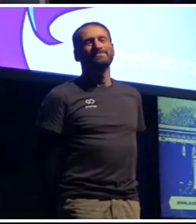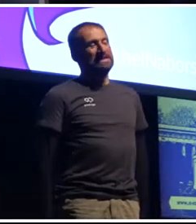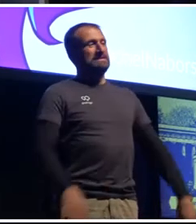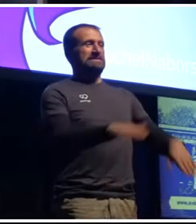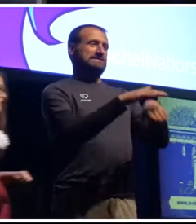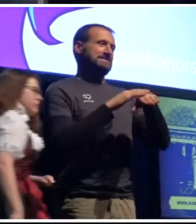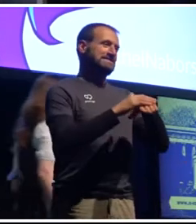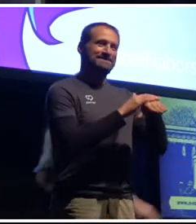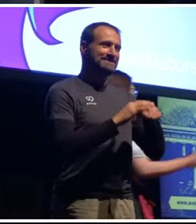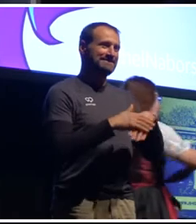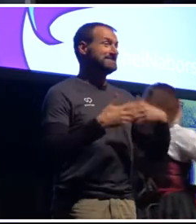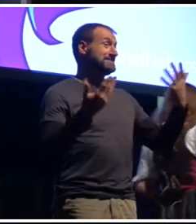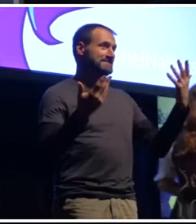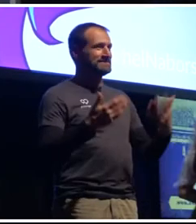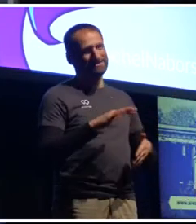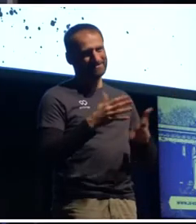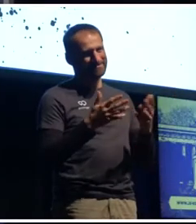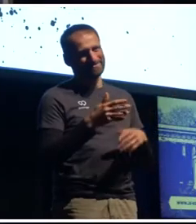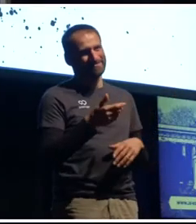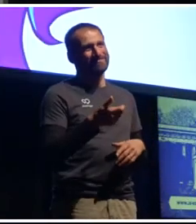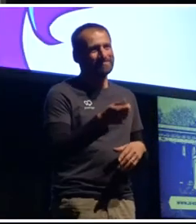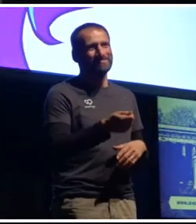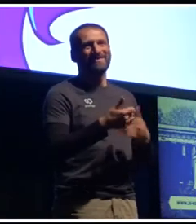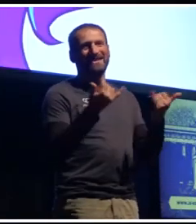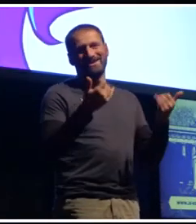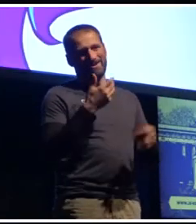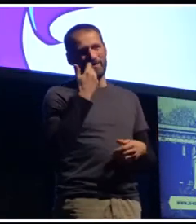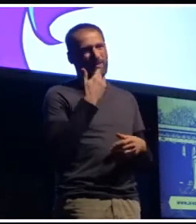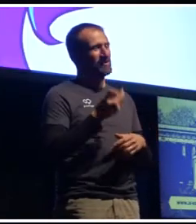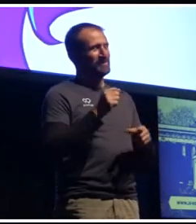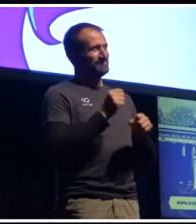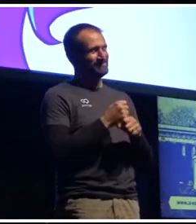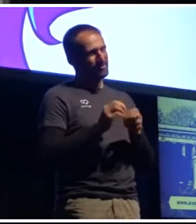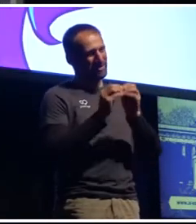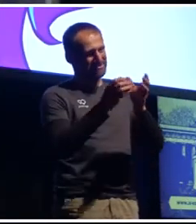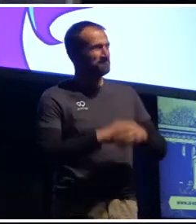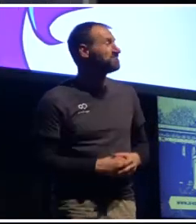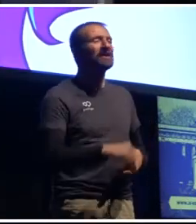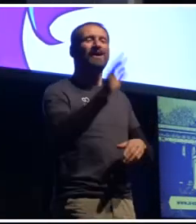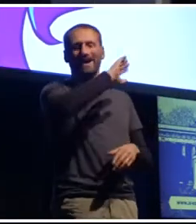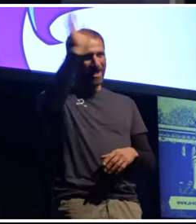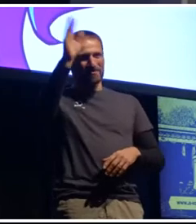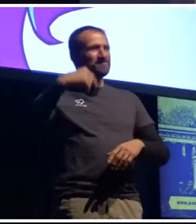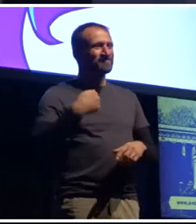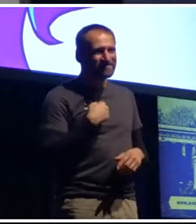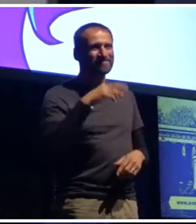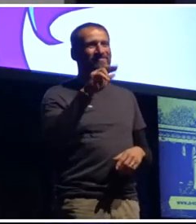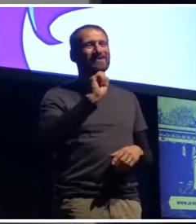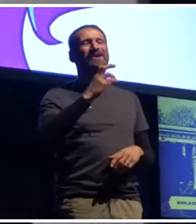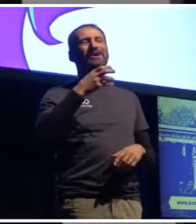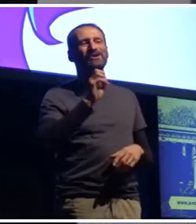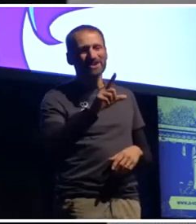Pardon me, accessorizing can be difficult. So, hi there, I'm Rachel Nabors. It's good to meet you. Guten Morgen,